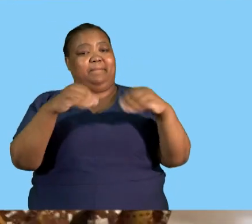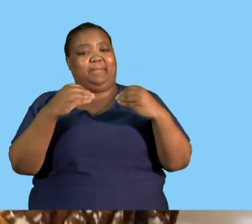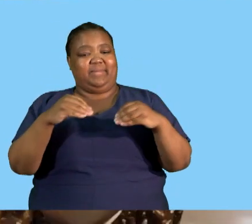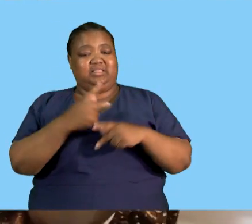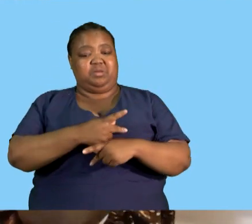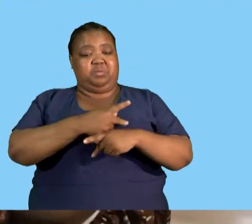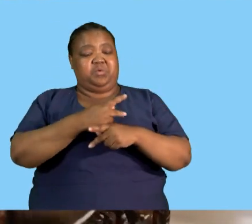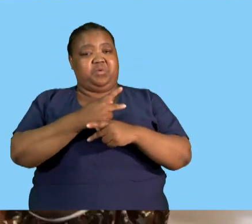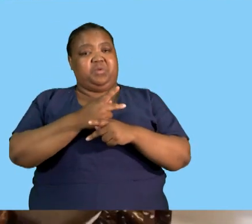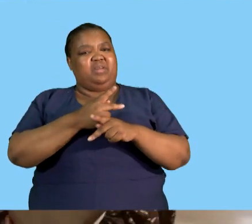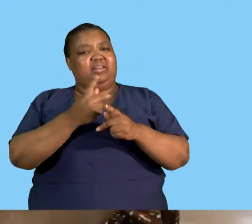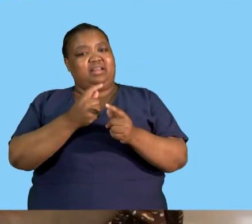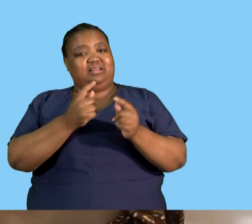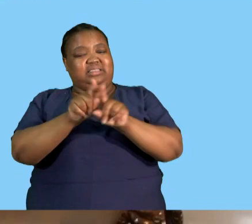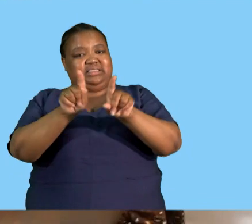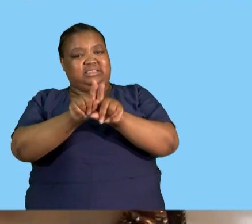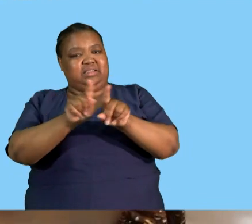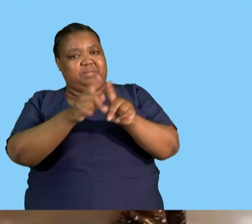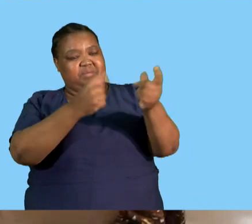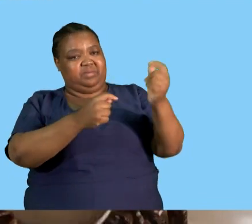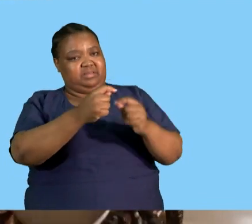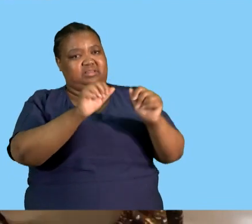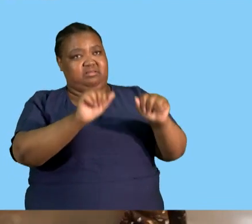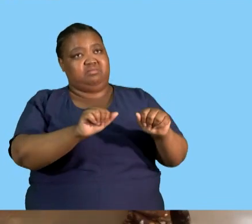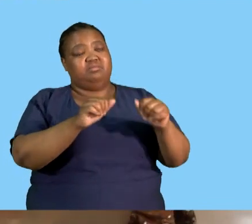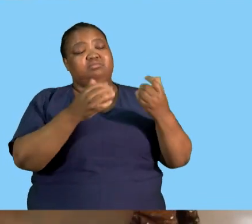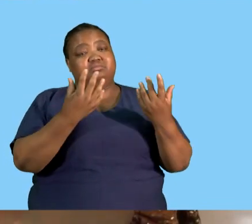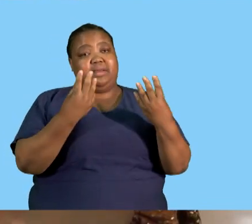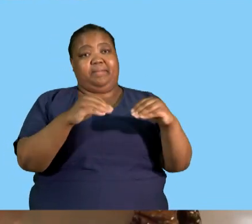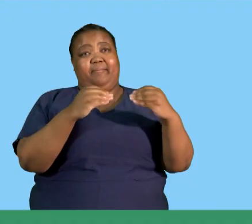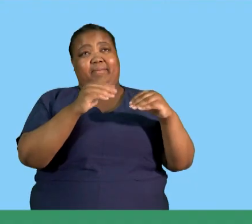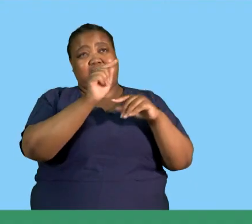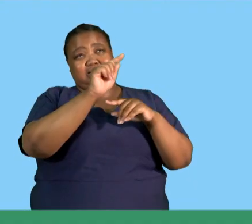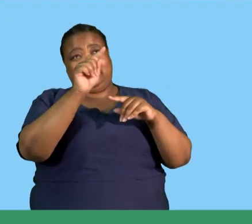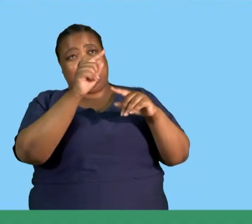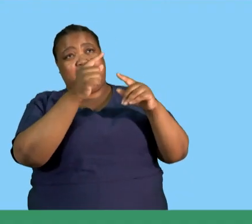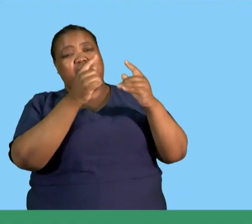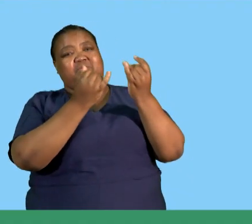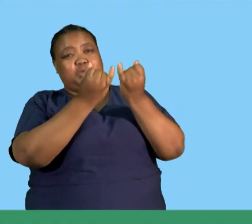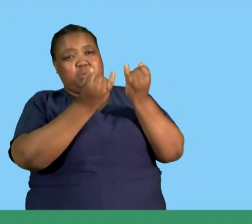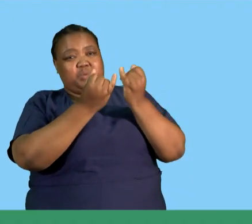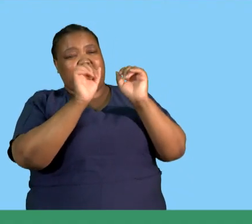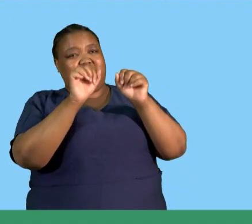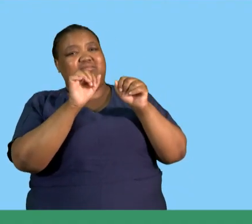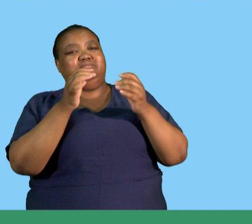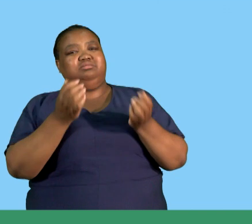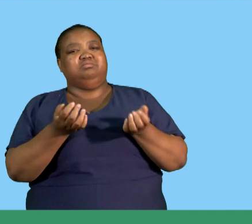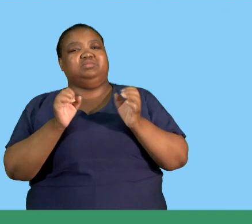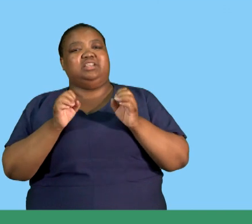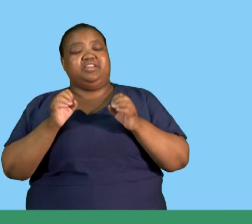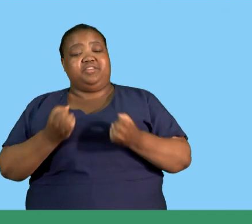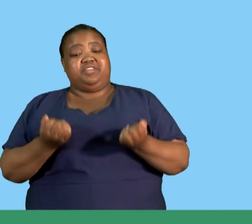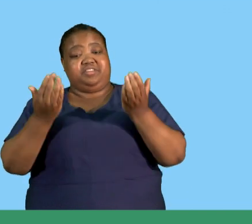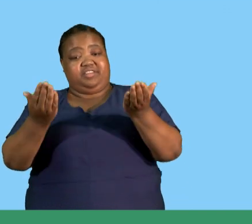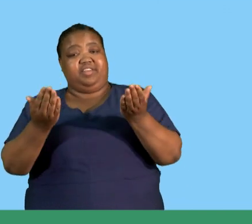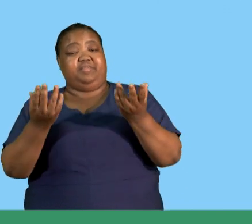is a business that is selling similar products to us. Right. So if competitors have a unique product or service, then